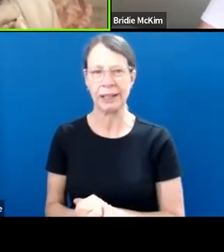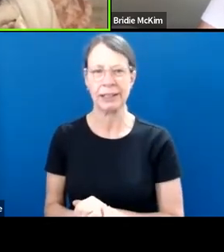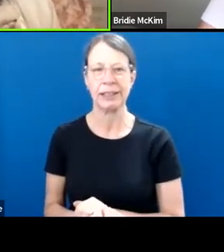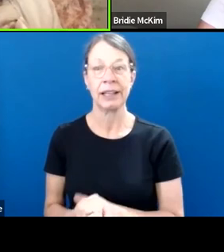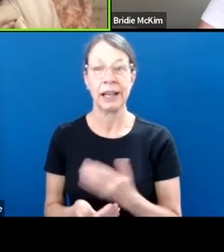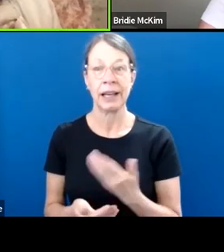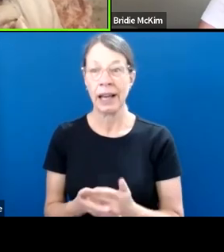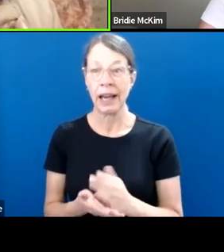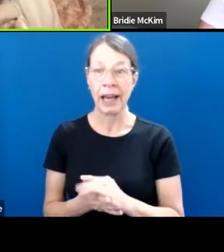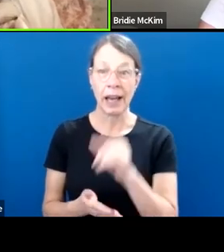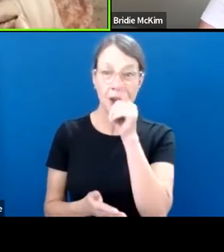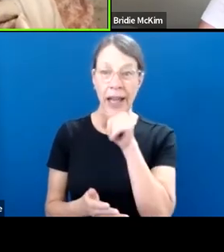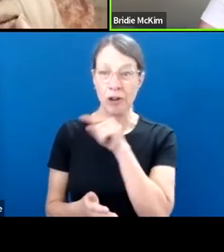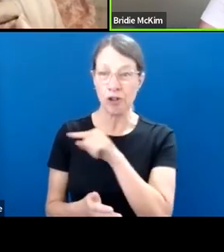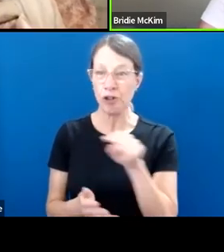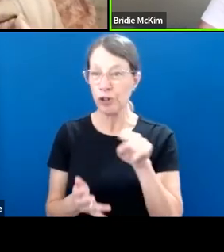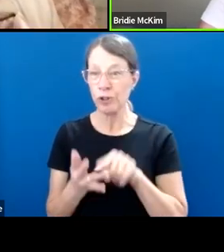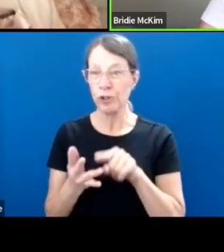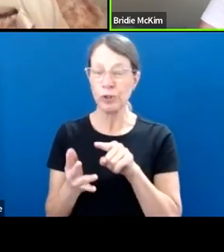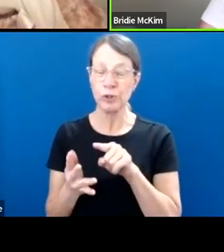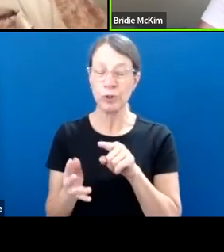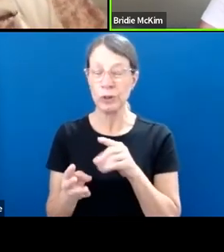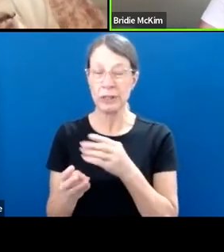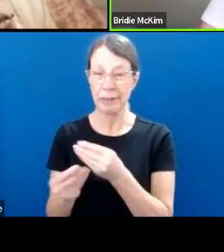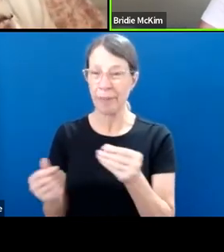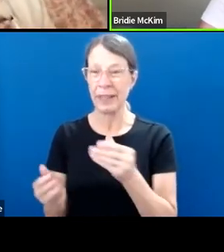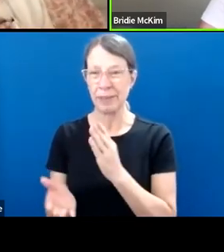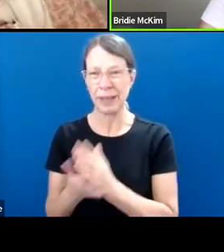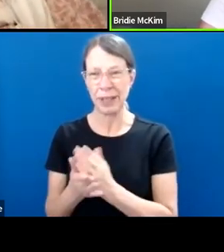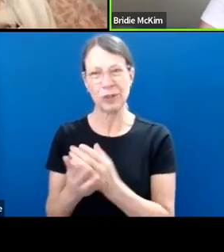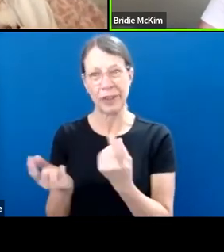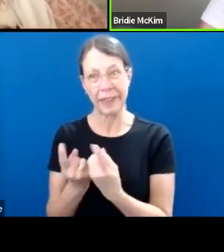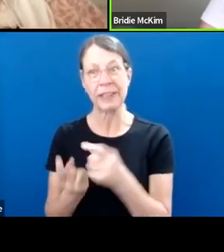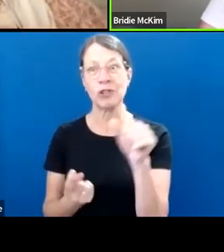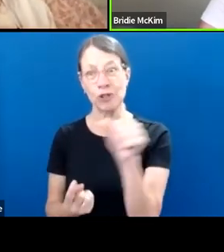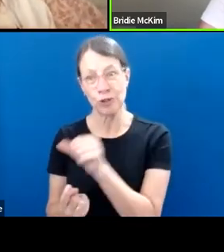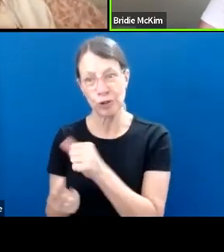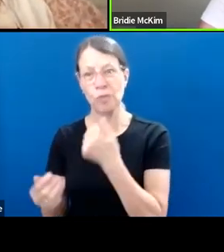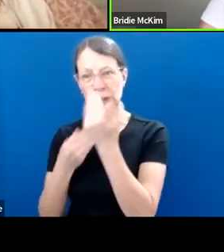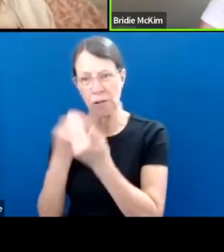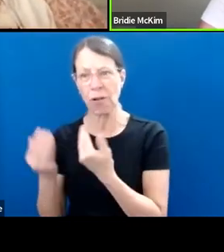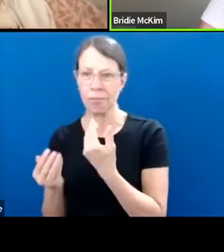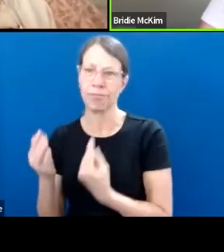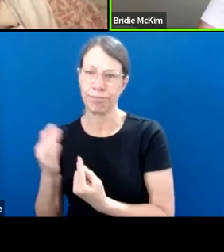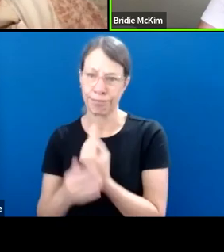do something about that. Mm-hmm. And also